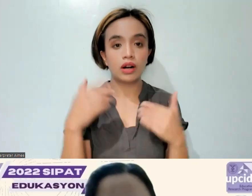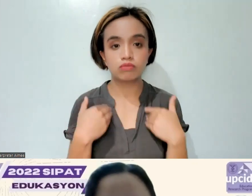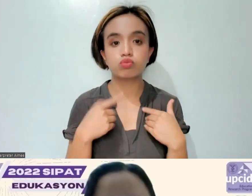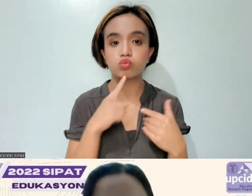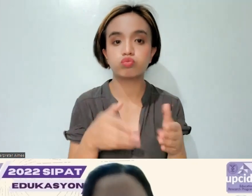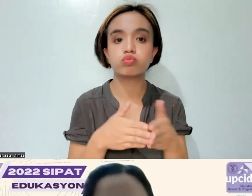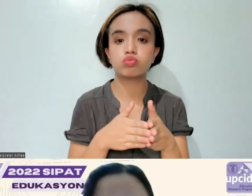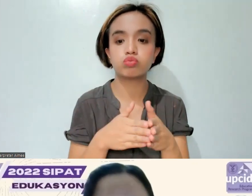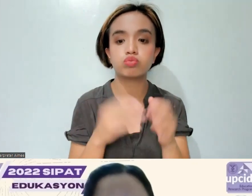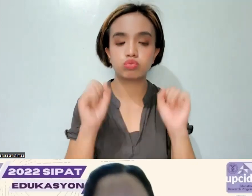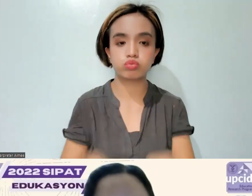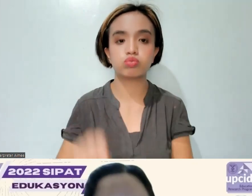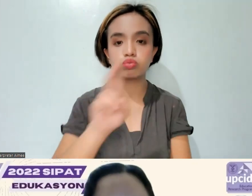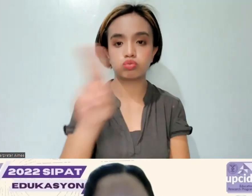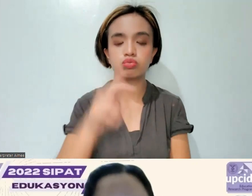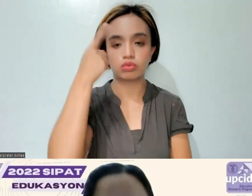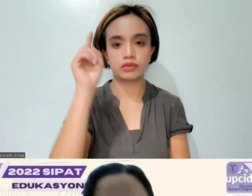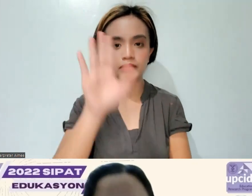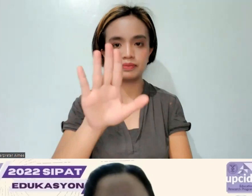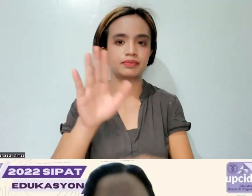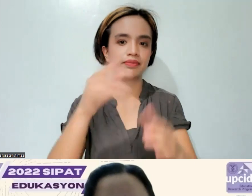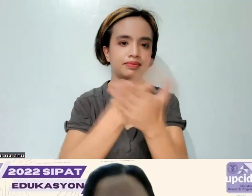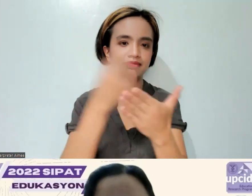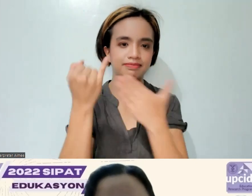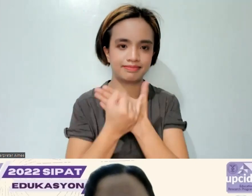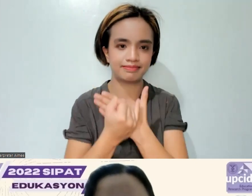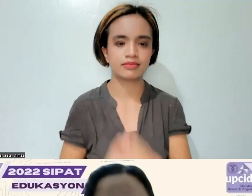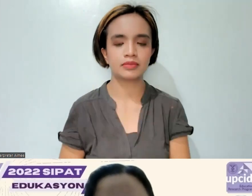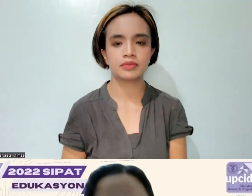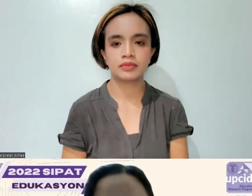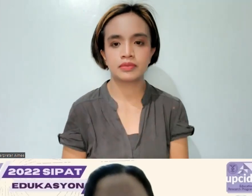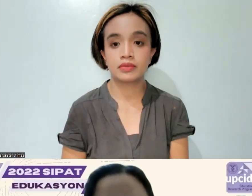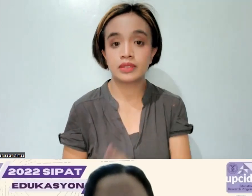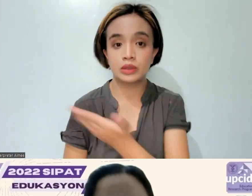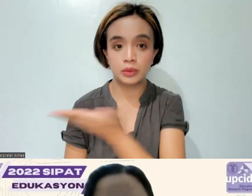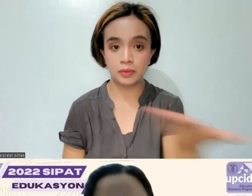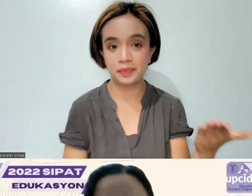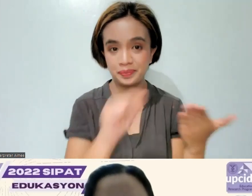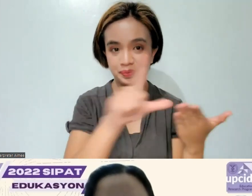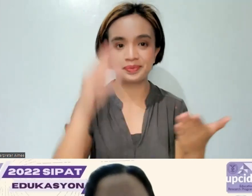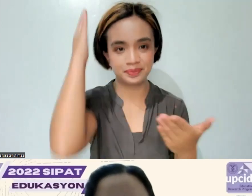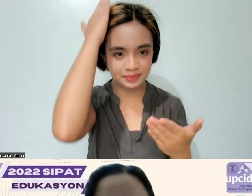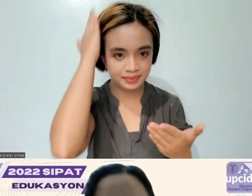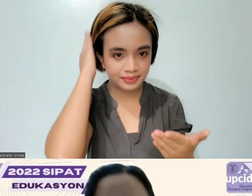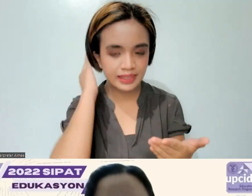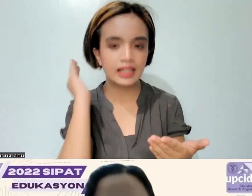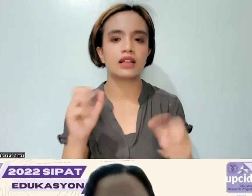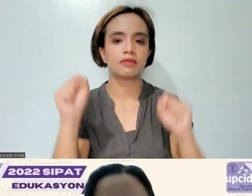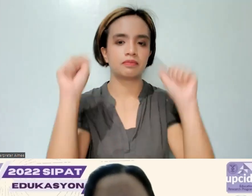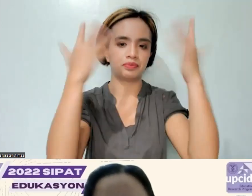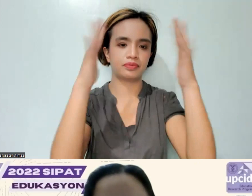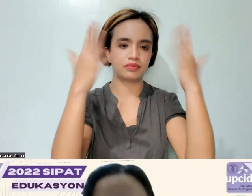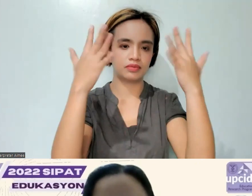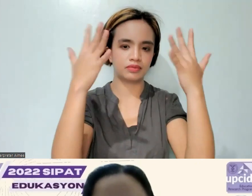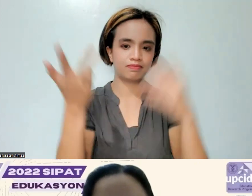generalizations that will be useful for your subsequent projects. I invite everyone to please give a round of applause for Jen,